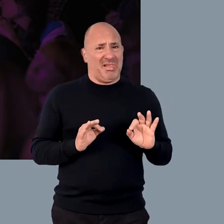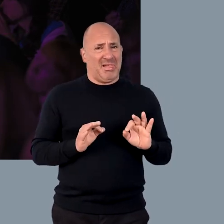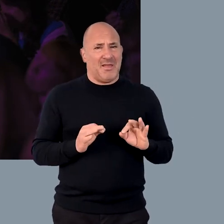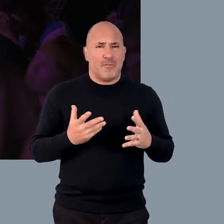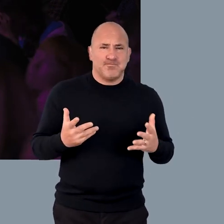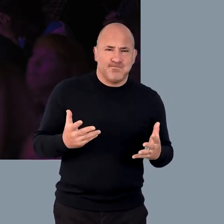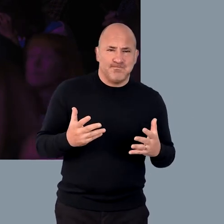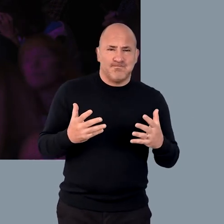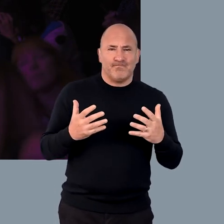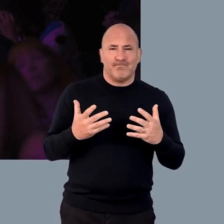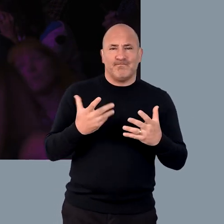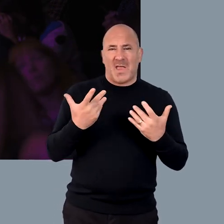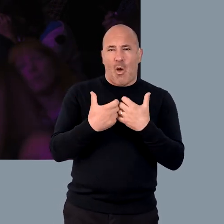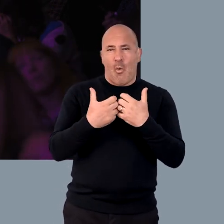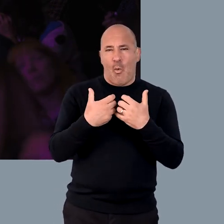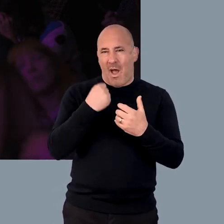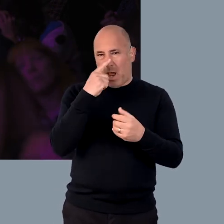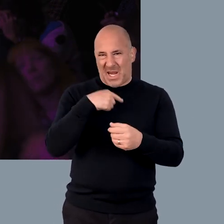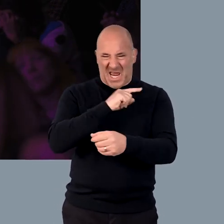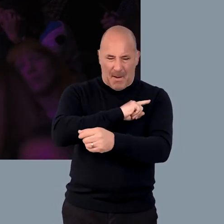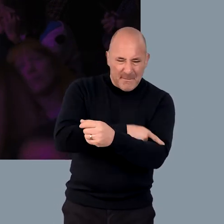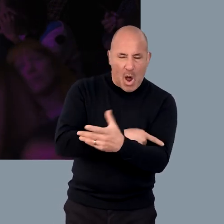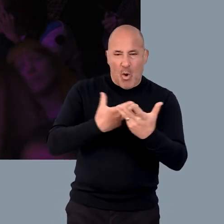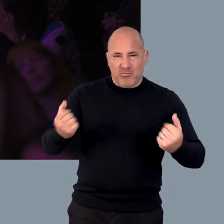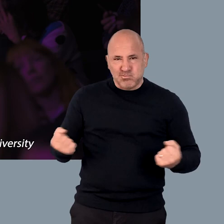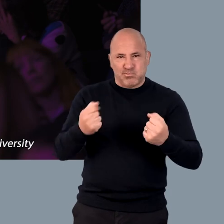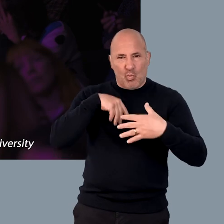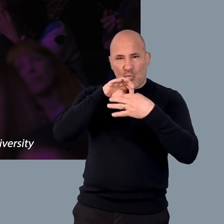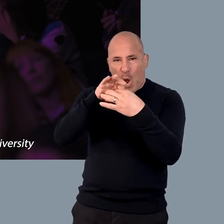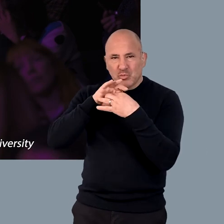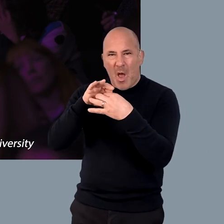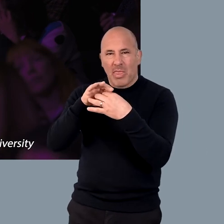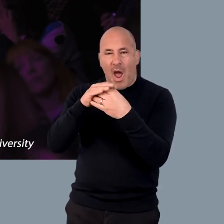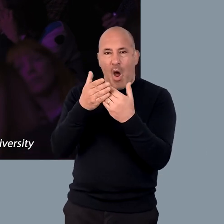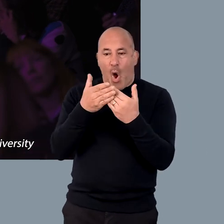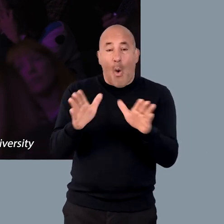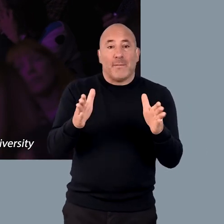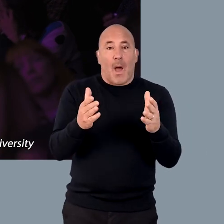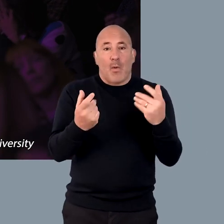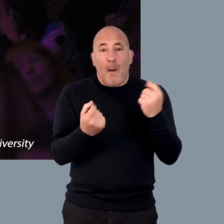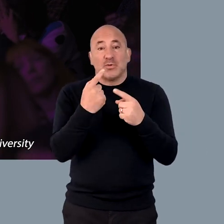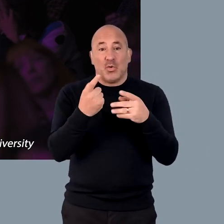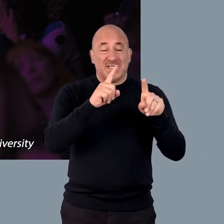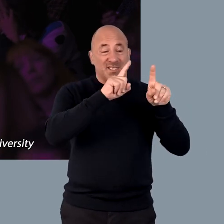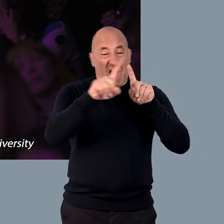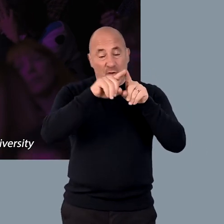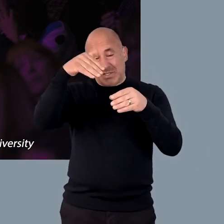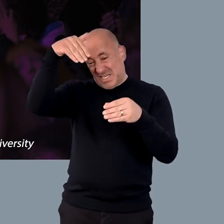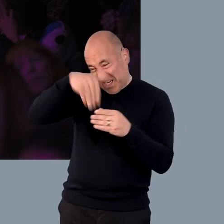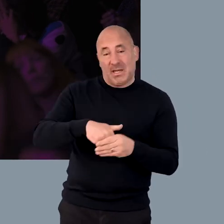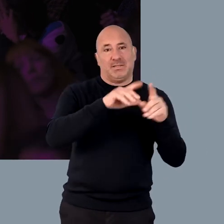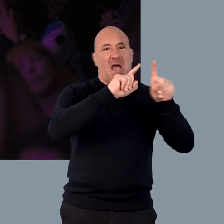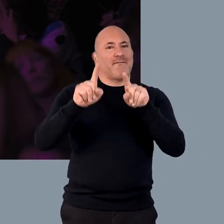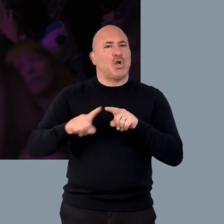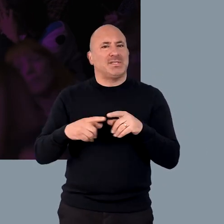can we Any any thoughts on how to empower and work together and open up spaces for um you know the